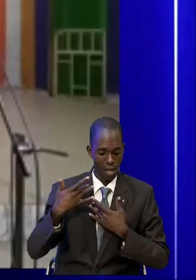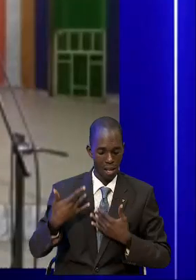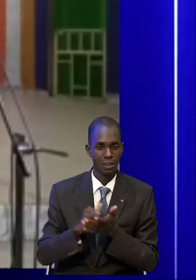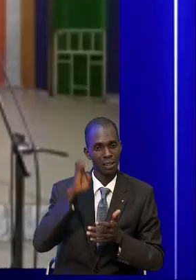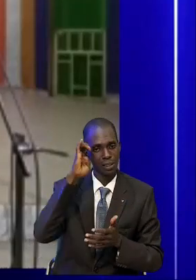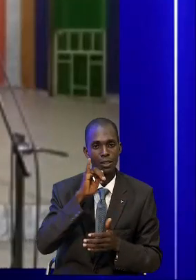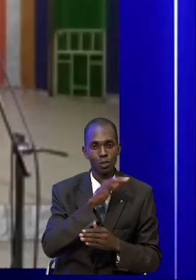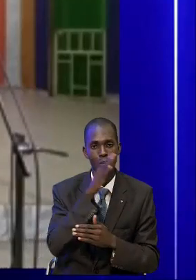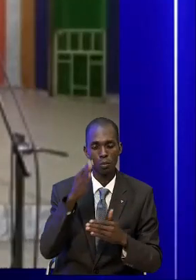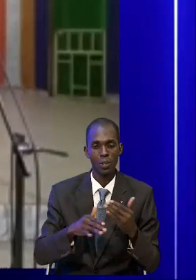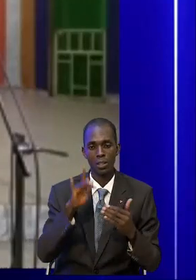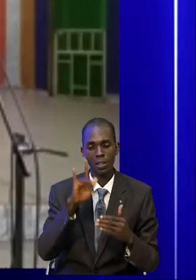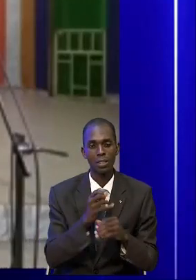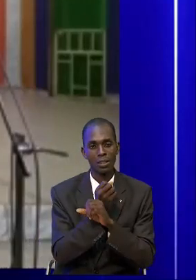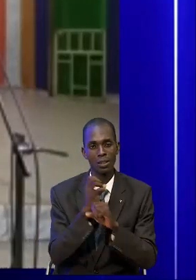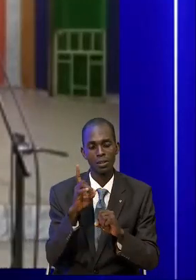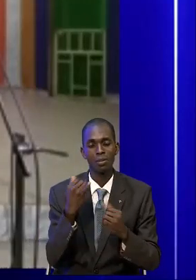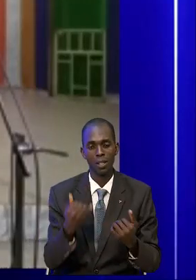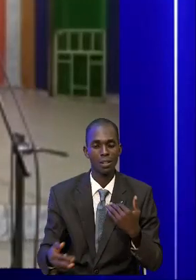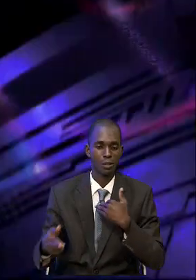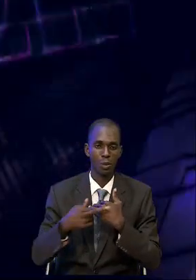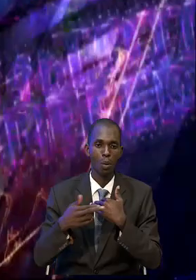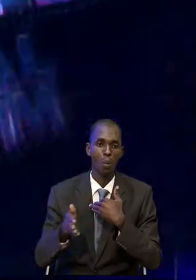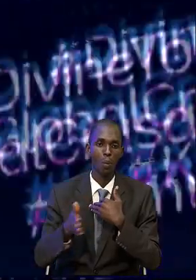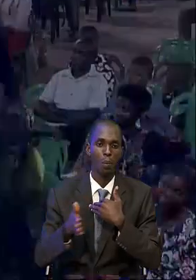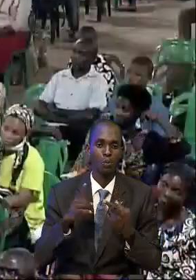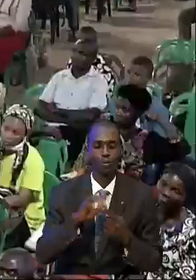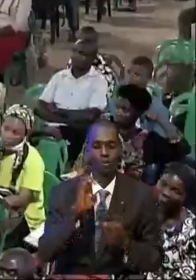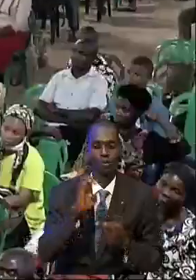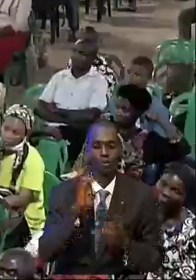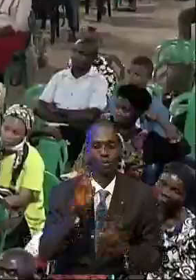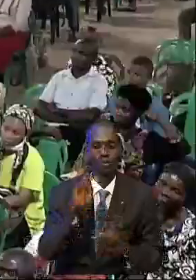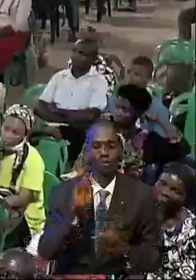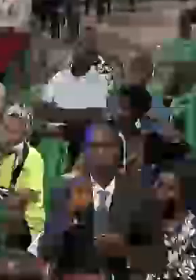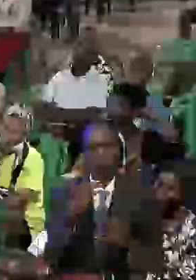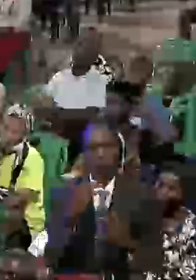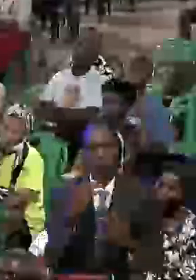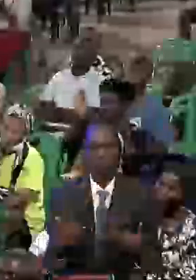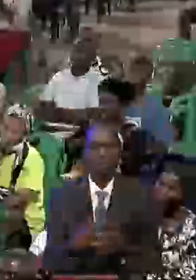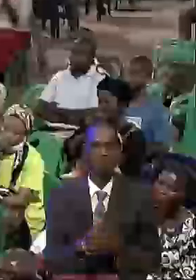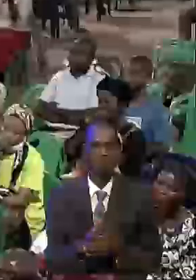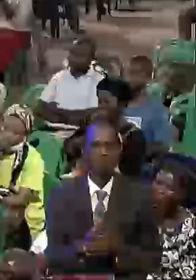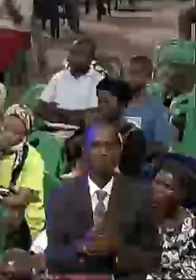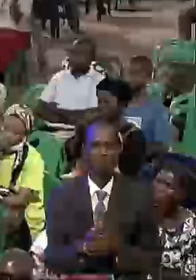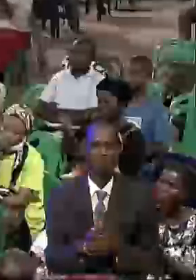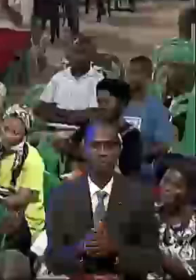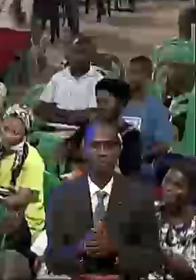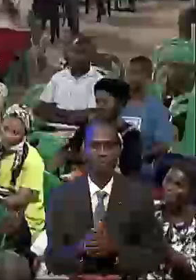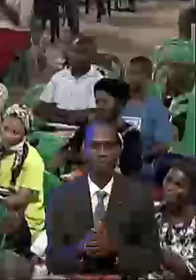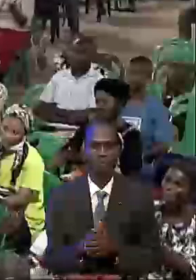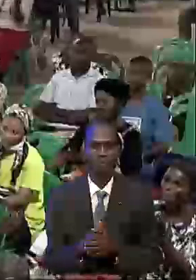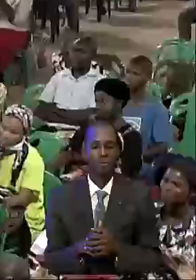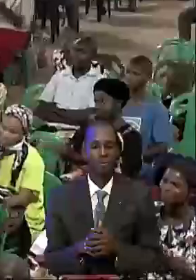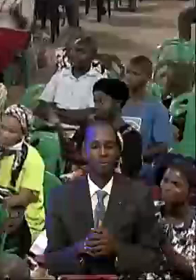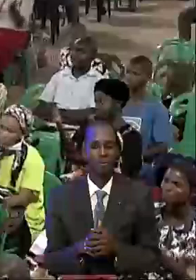he knows that he is now completely saved. Praise the Lord. We now return to the overseer for now.